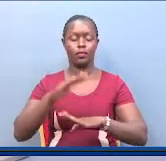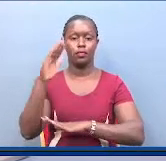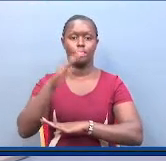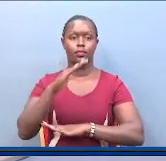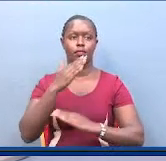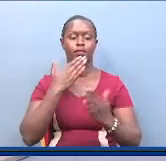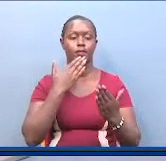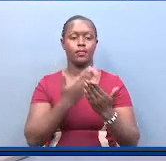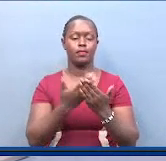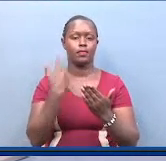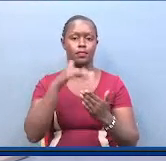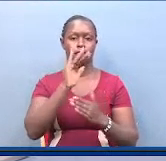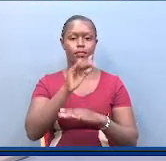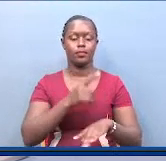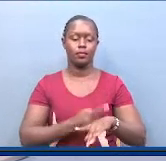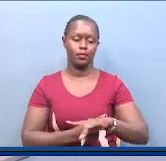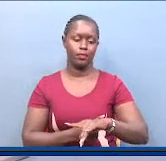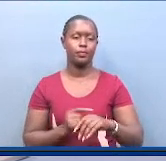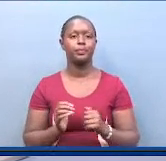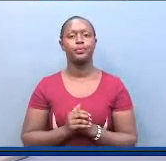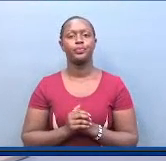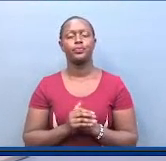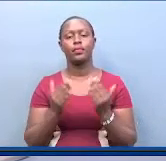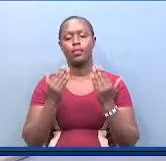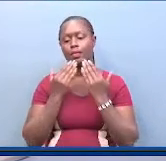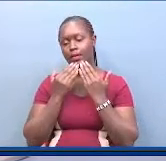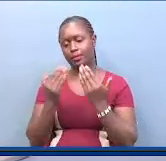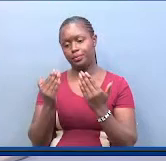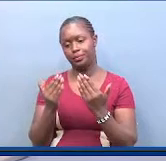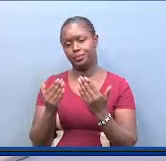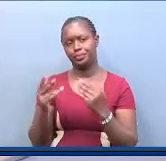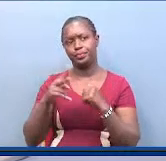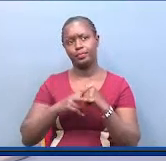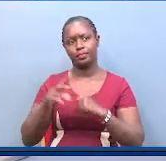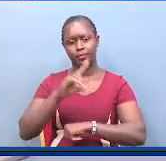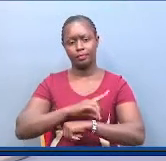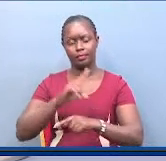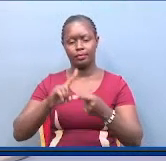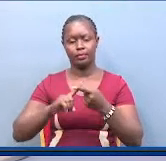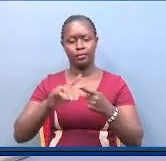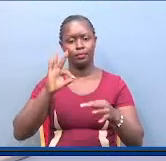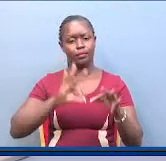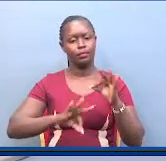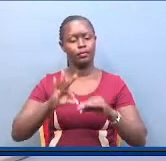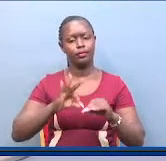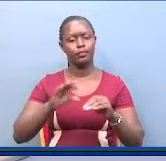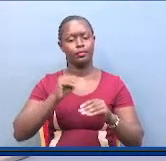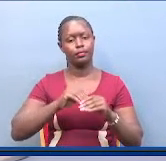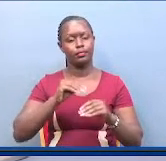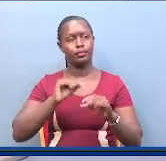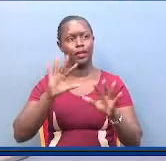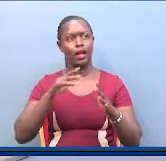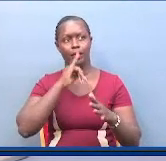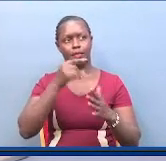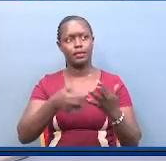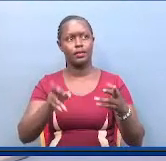you for your time. Thank you so much. Thank you very much. Dennis, let me start with you. 7 days to the polls. Mm-hmm. How is it shaping up?